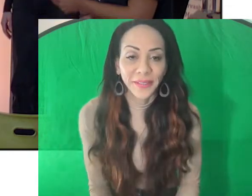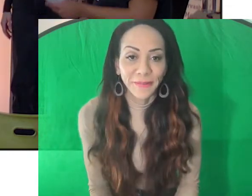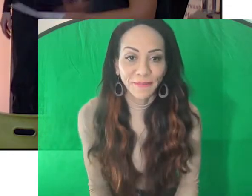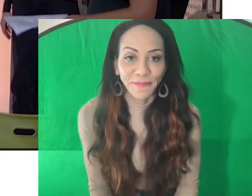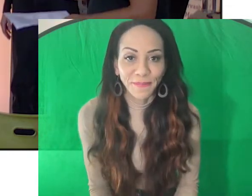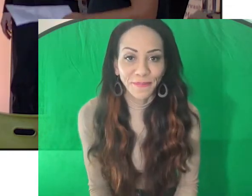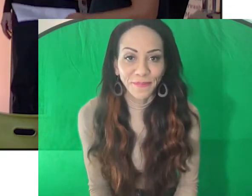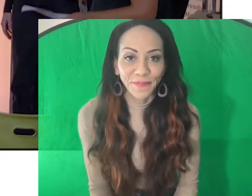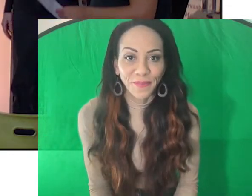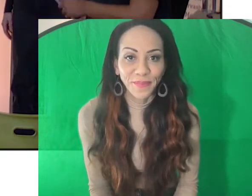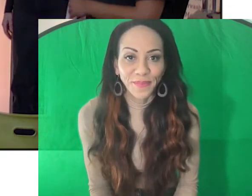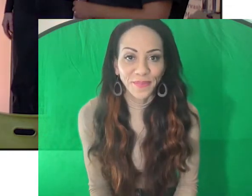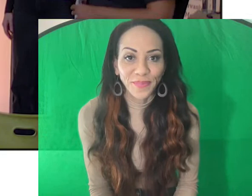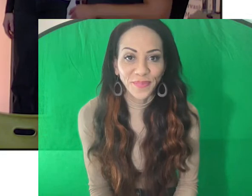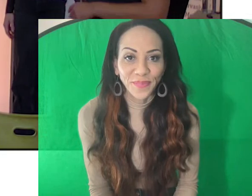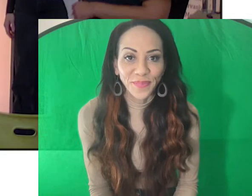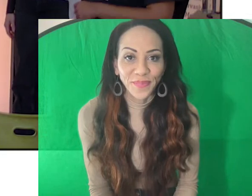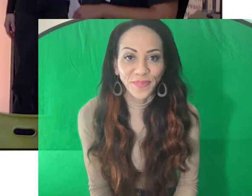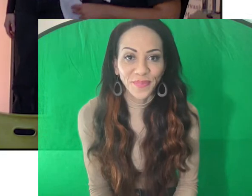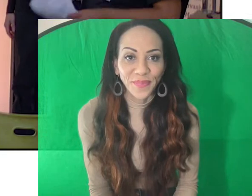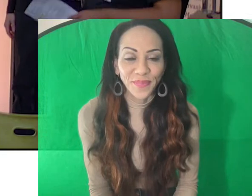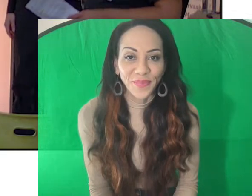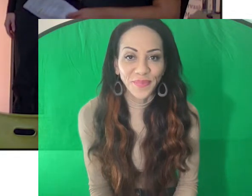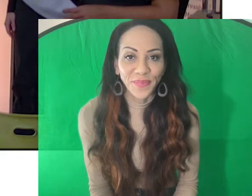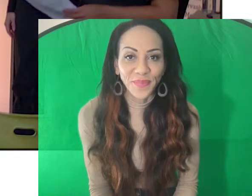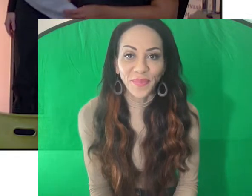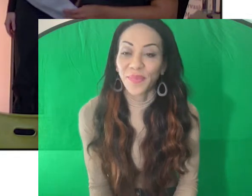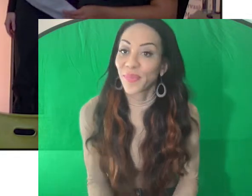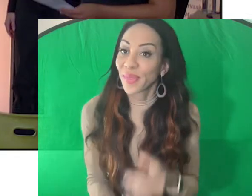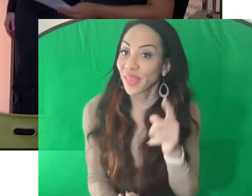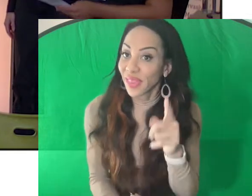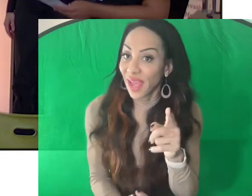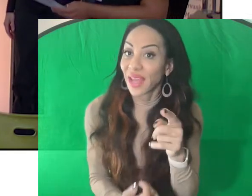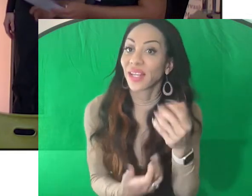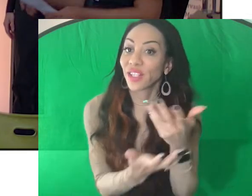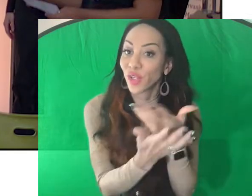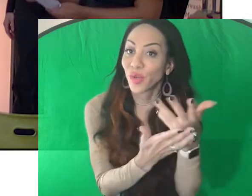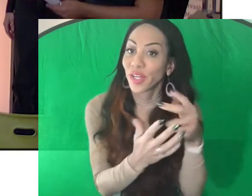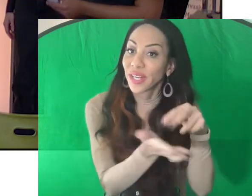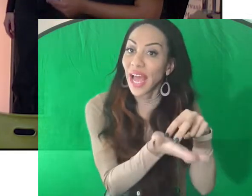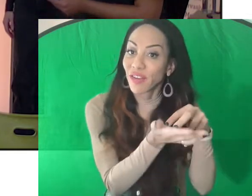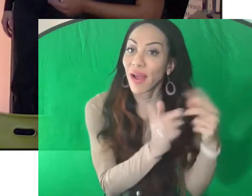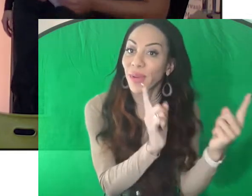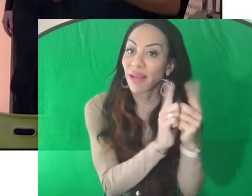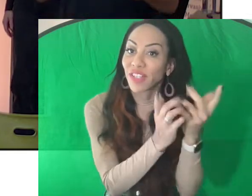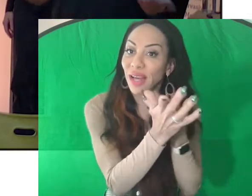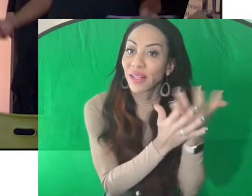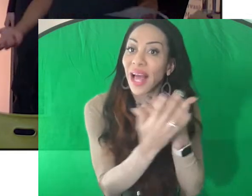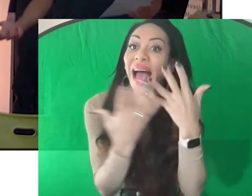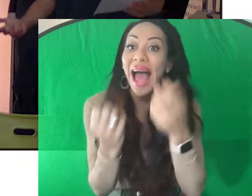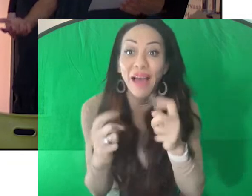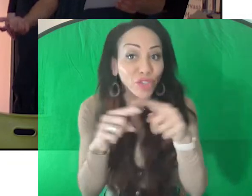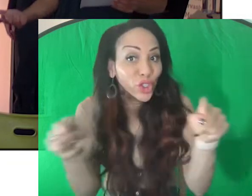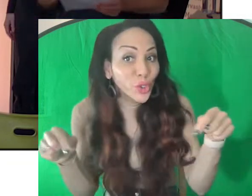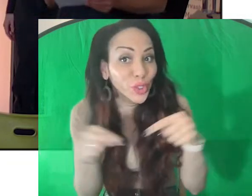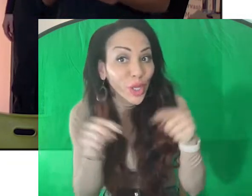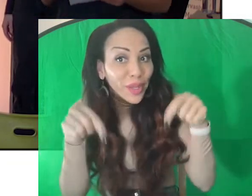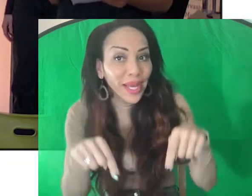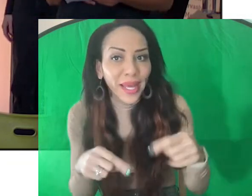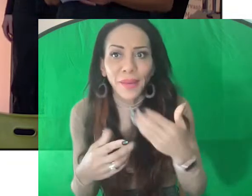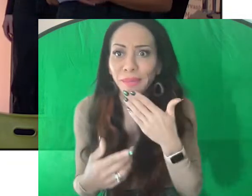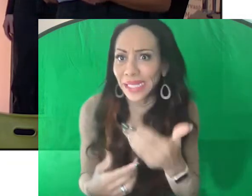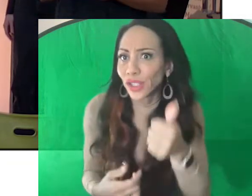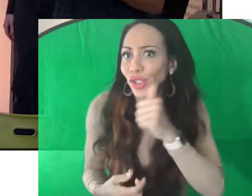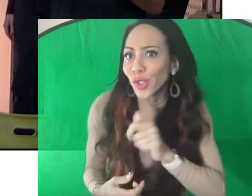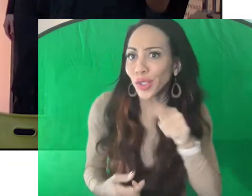Yeah, I'm offering you up for it. And also check out remember we've got a studio exclusive. Please do make use of it. You're more than welcome to stick around with us for the